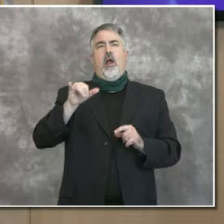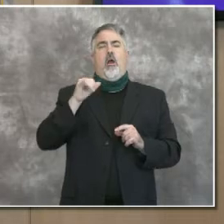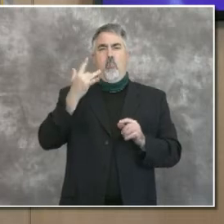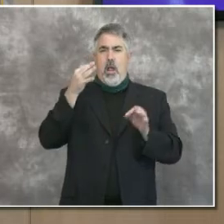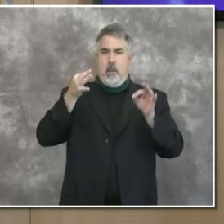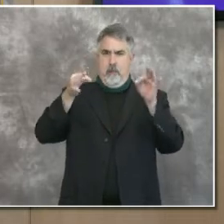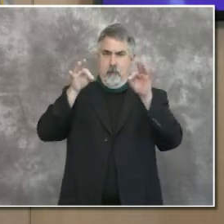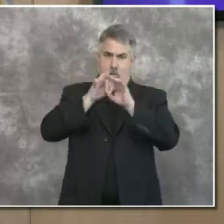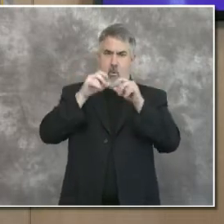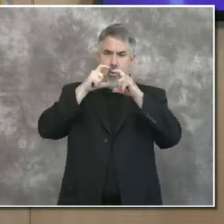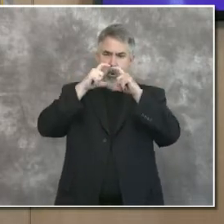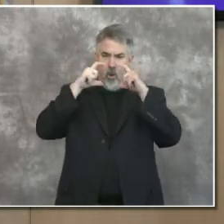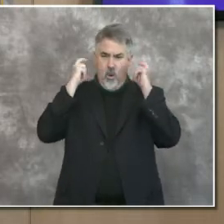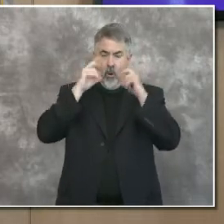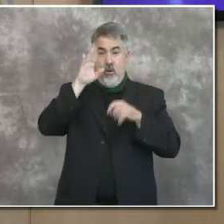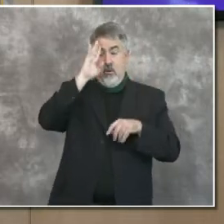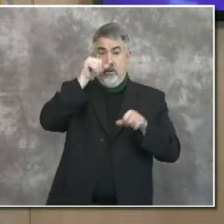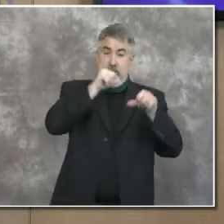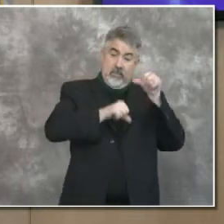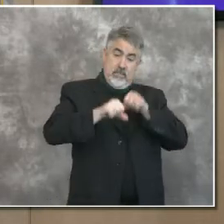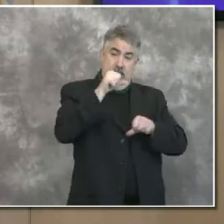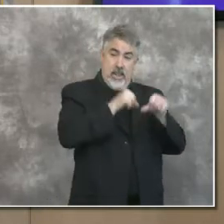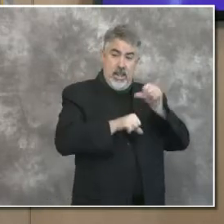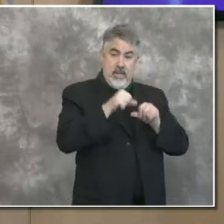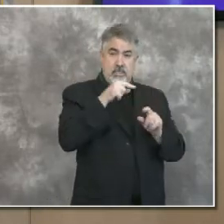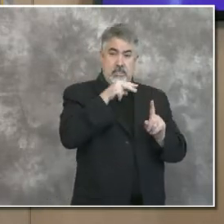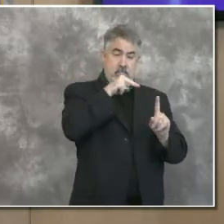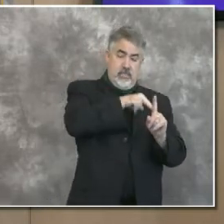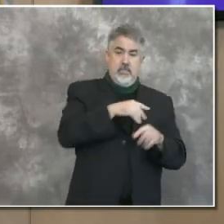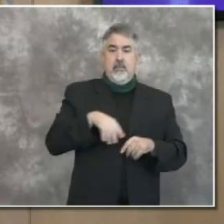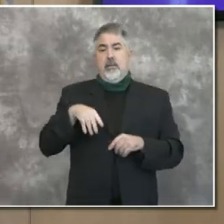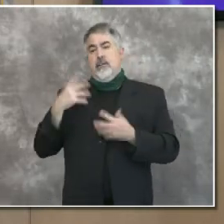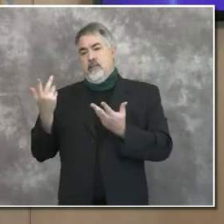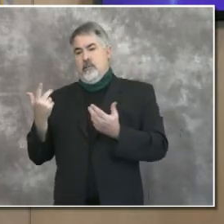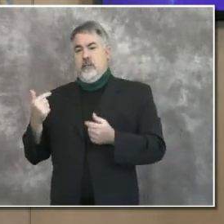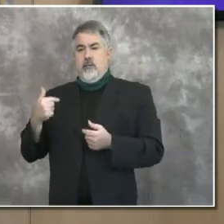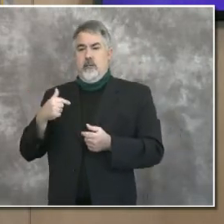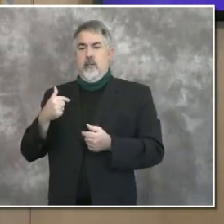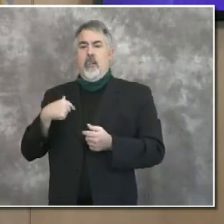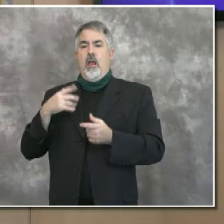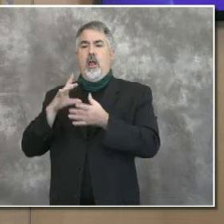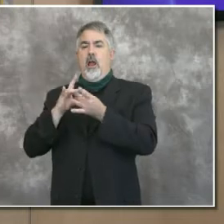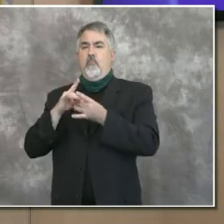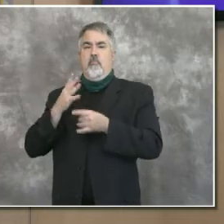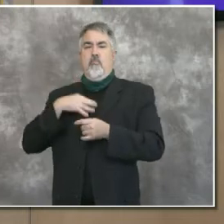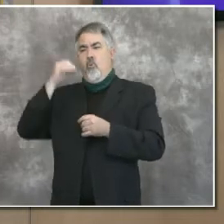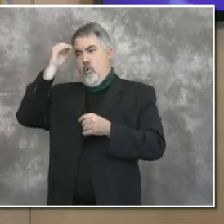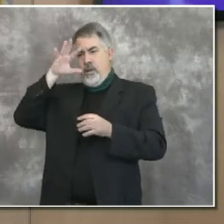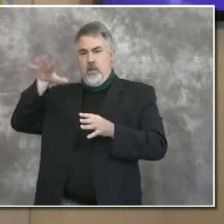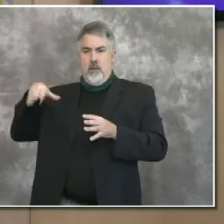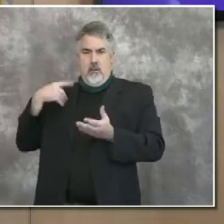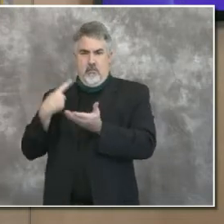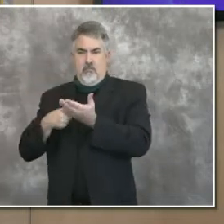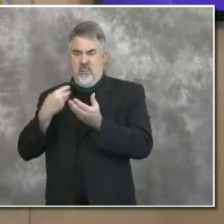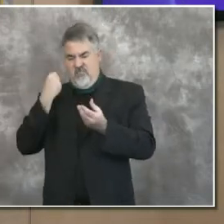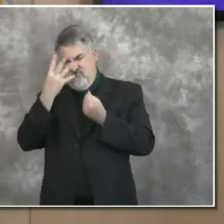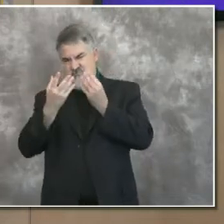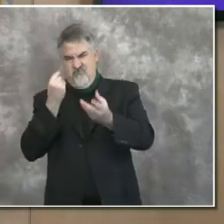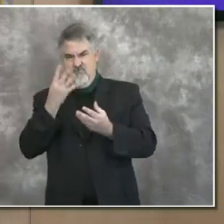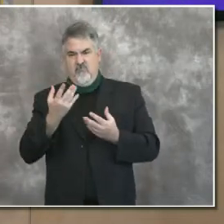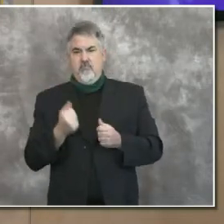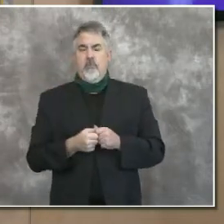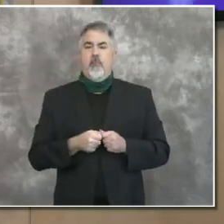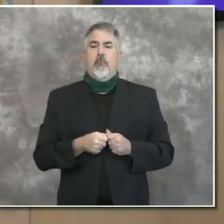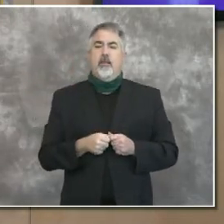both scientific perspective, and then I have a couple comments at the end that I'd like to share from the heart. As we